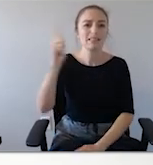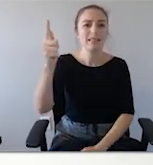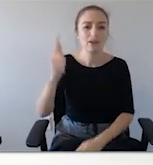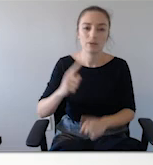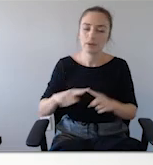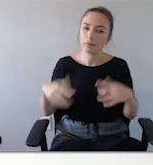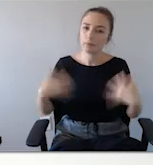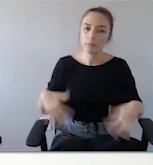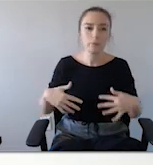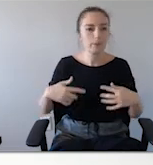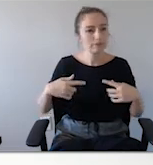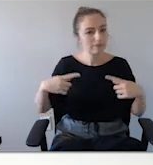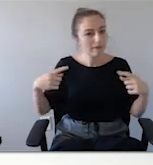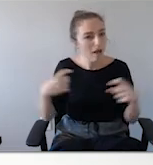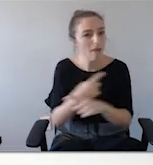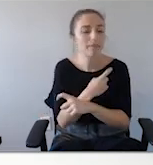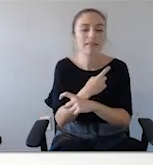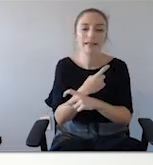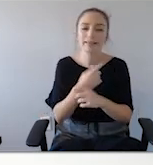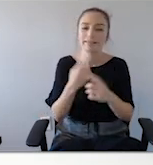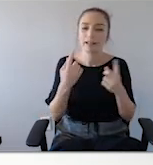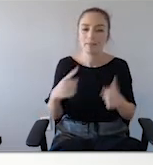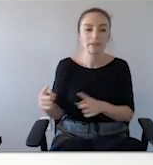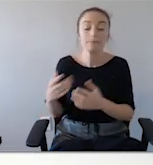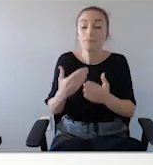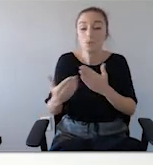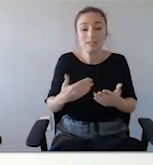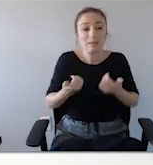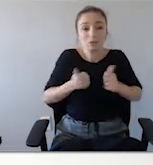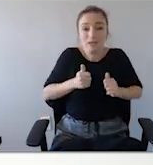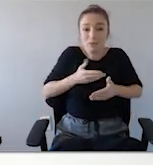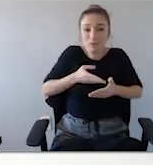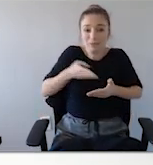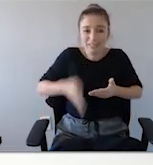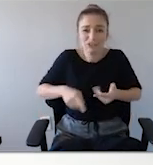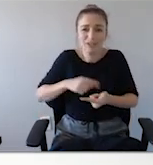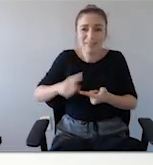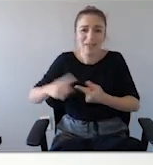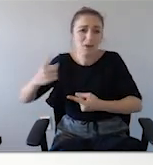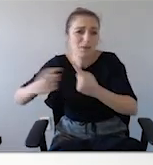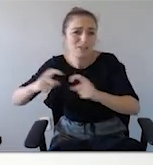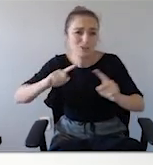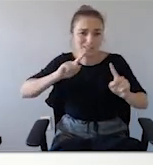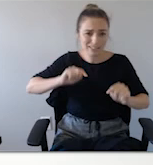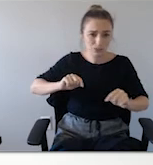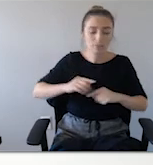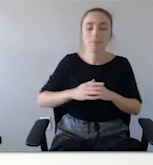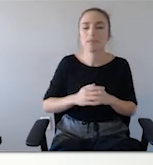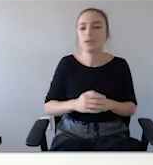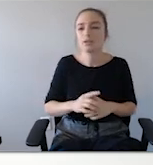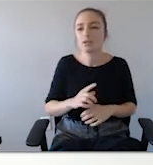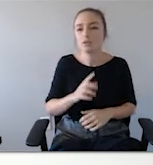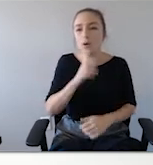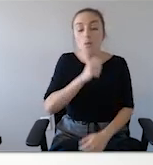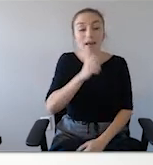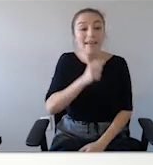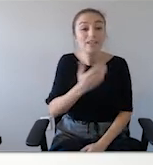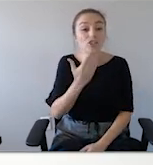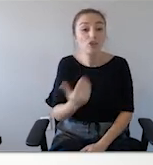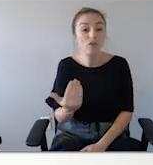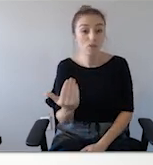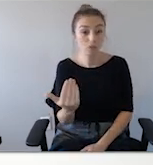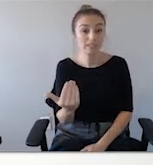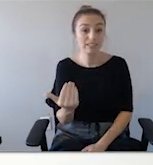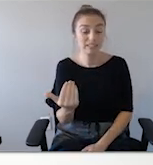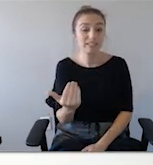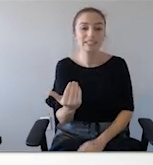get to questions. All right, so this is just when they turn 14. I mean, right there in the law, services are designed to meet their unique needs and